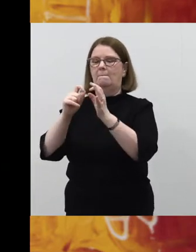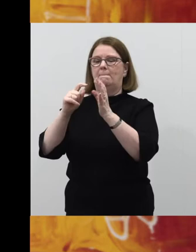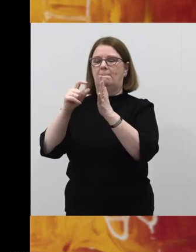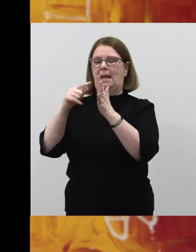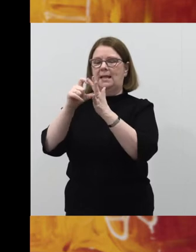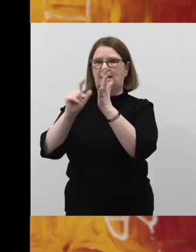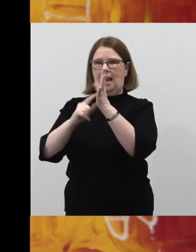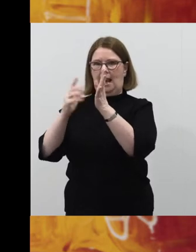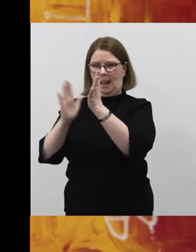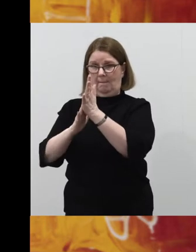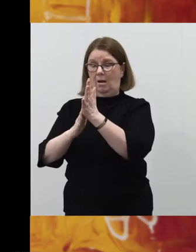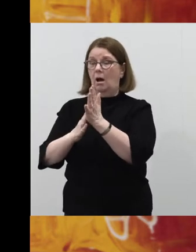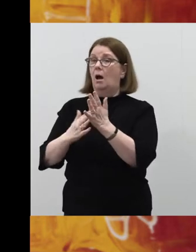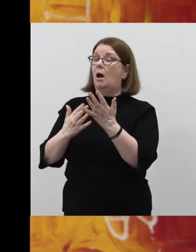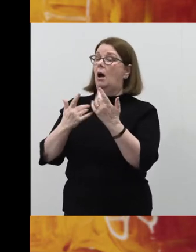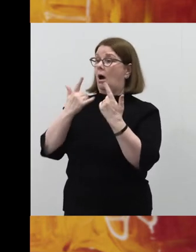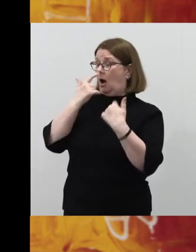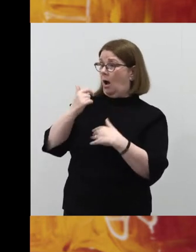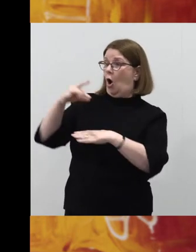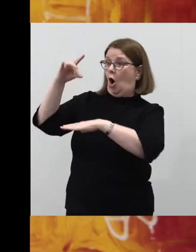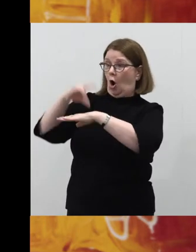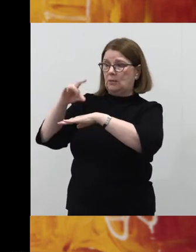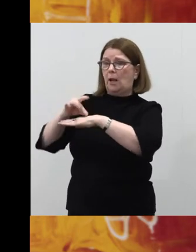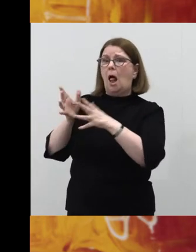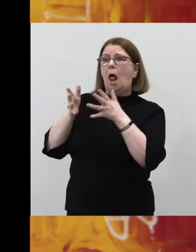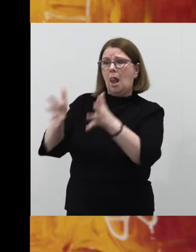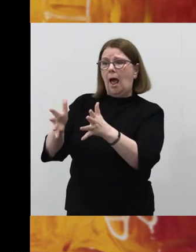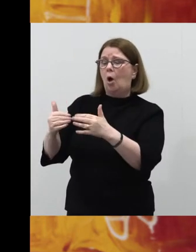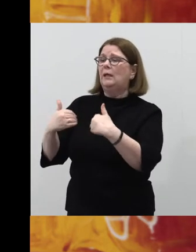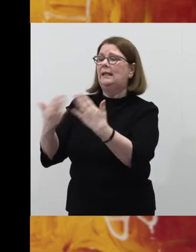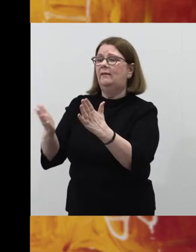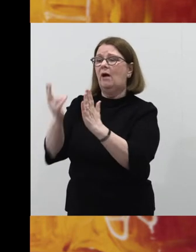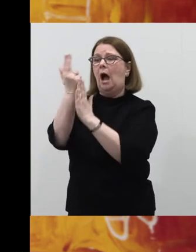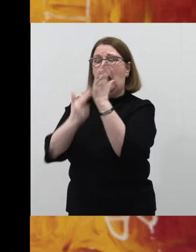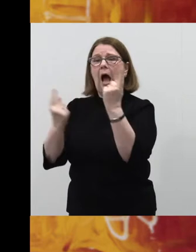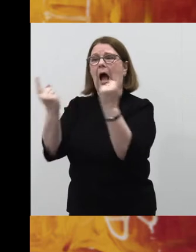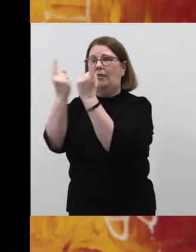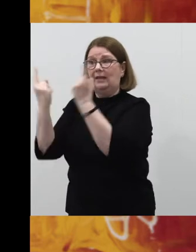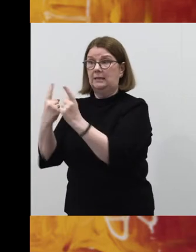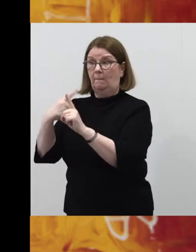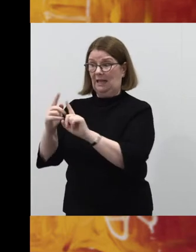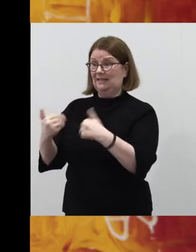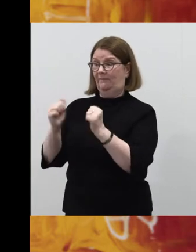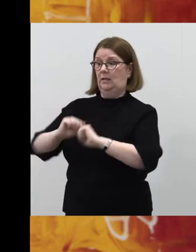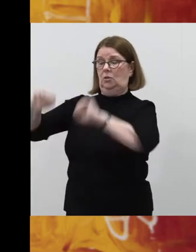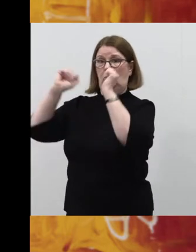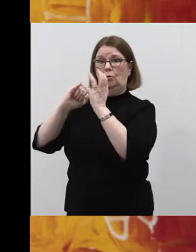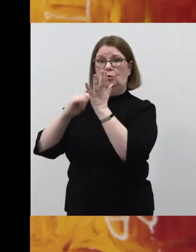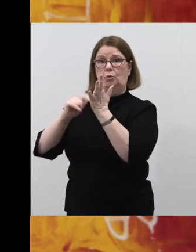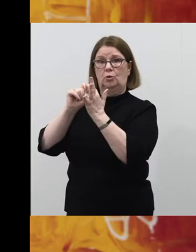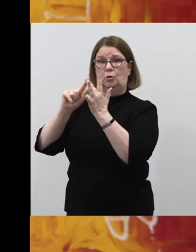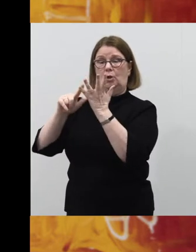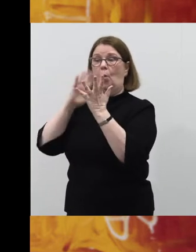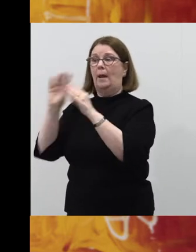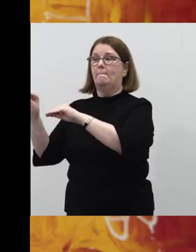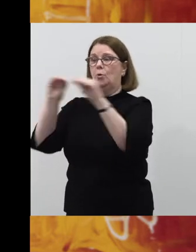leading physician, and the other inmates at the asylum, including his extraordinary portrait of one of the inmates, Crazy